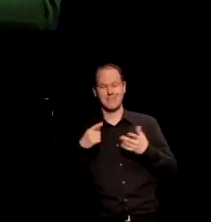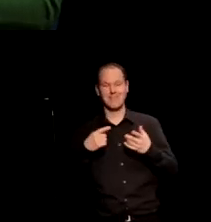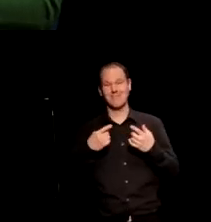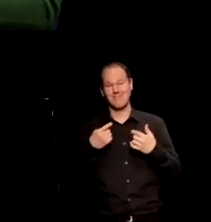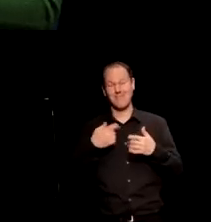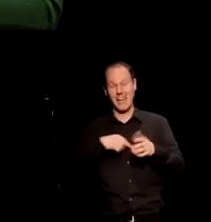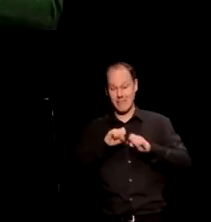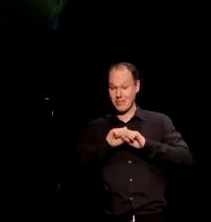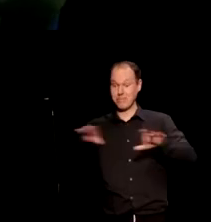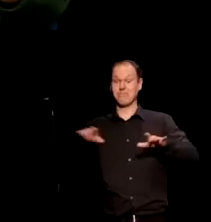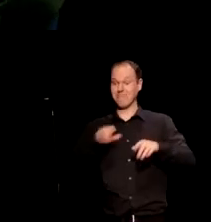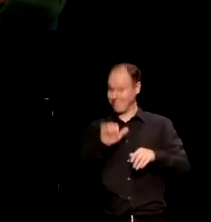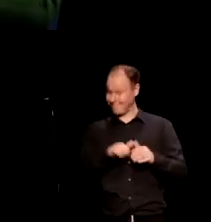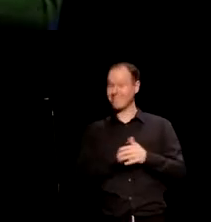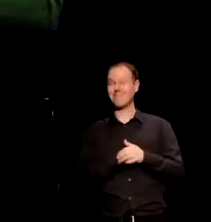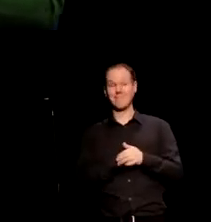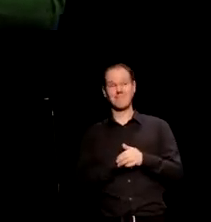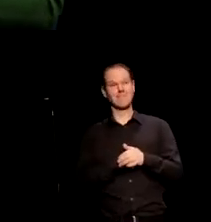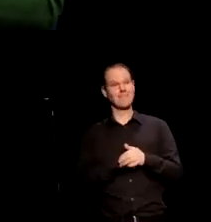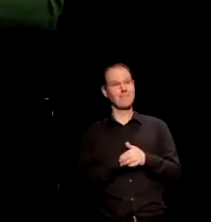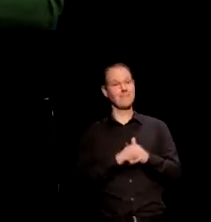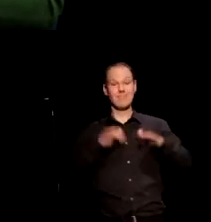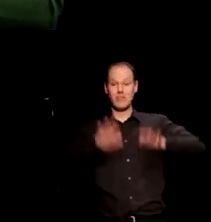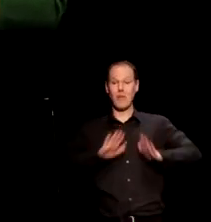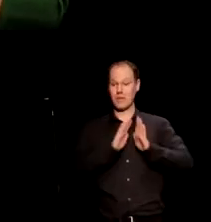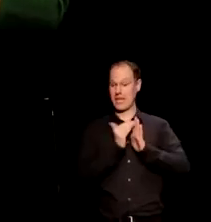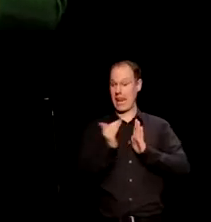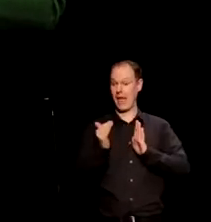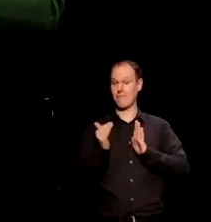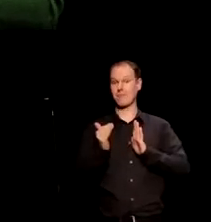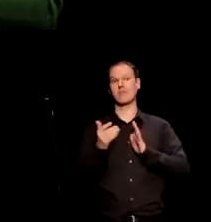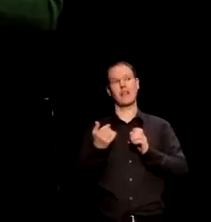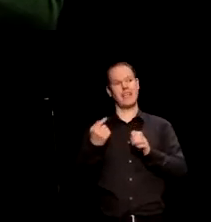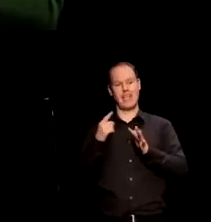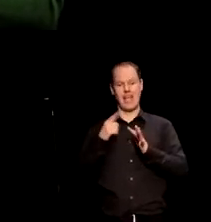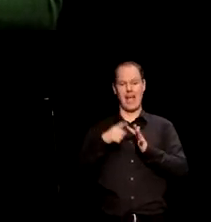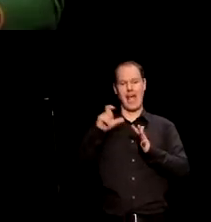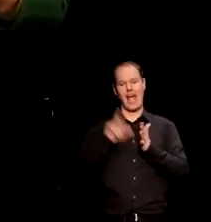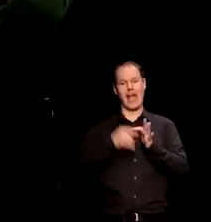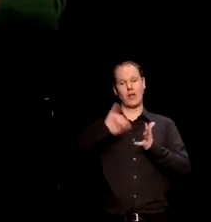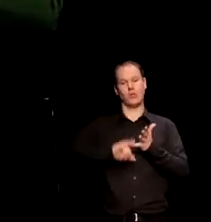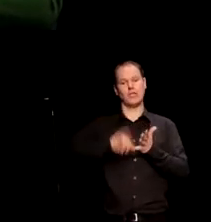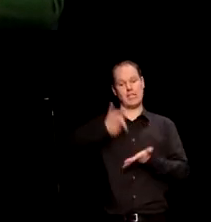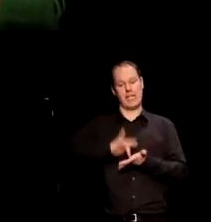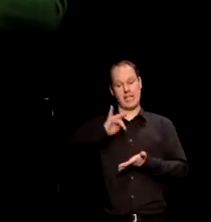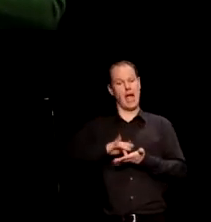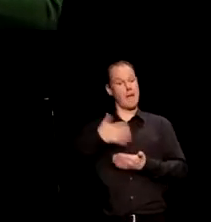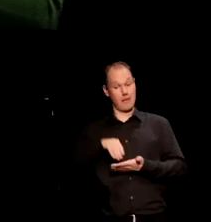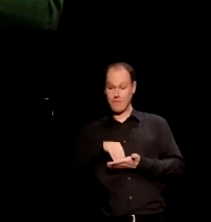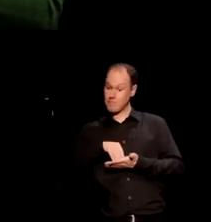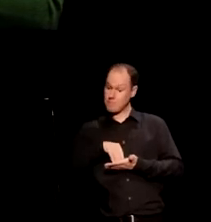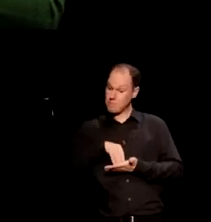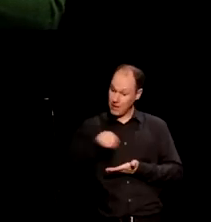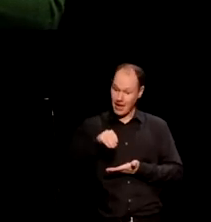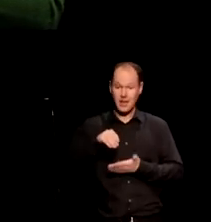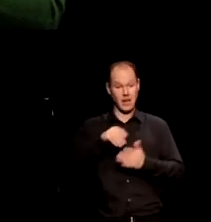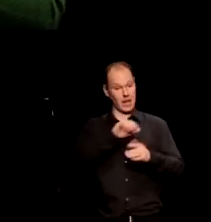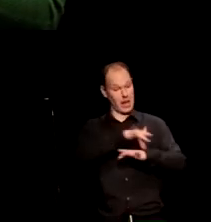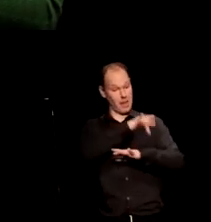it. As part of the project at the British Library, the Eccles Centre, where I work, has funded the digitisation of a number of the